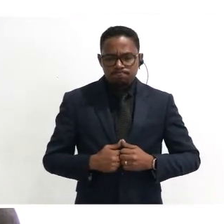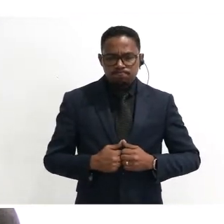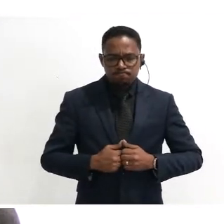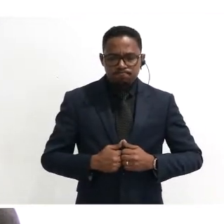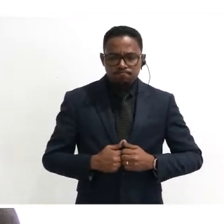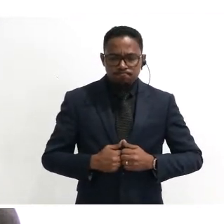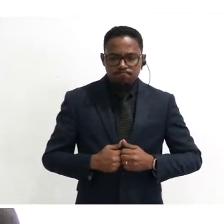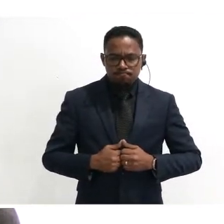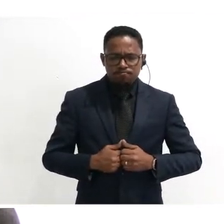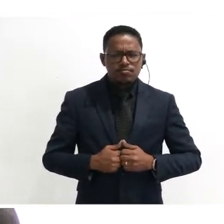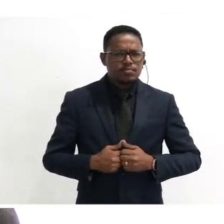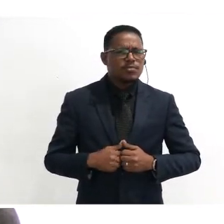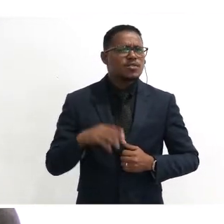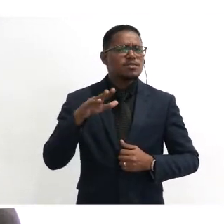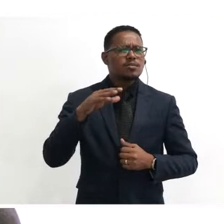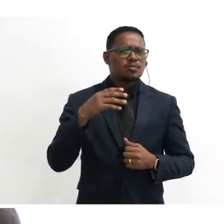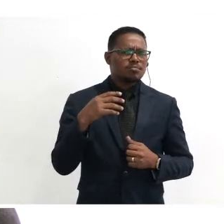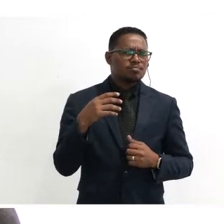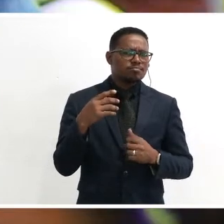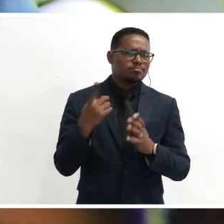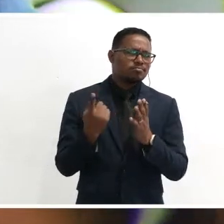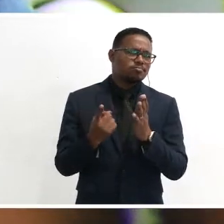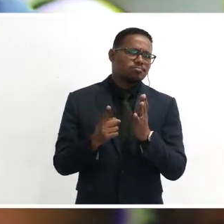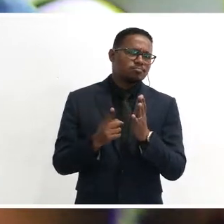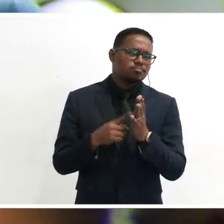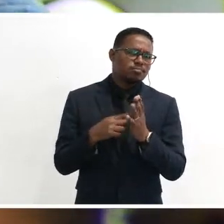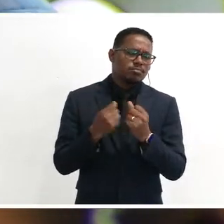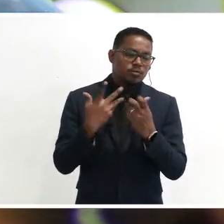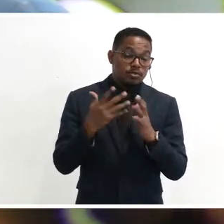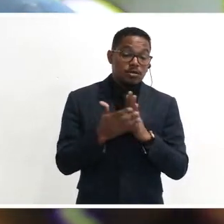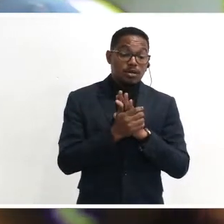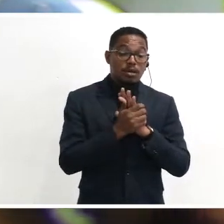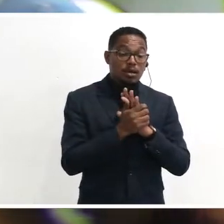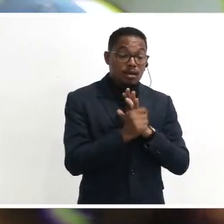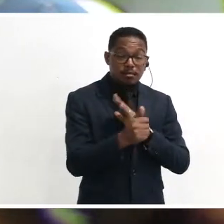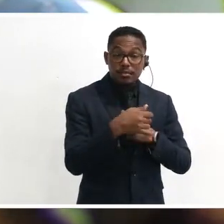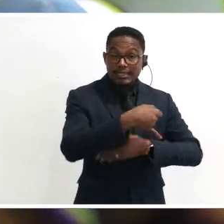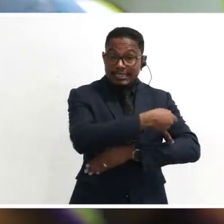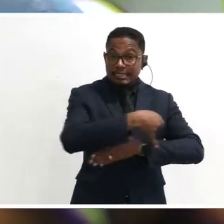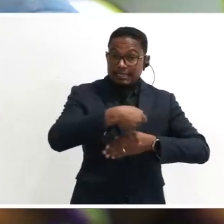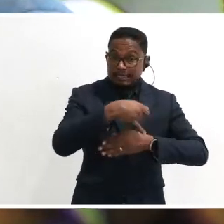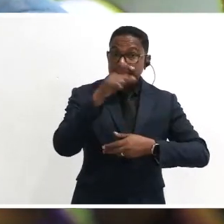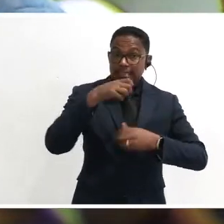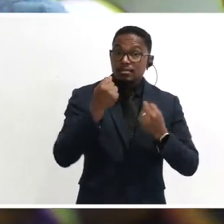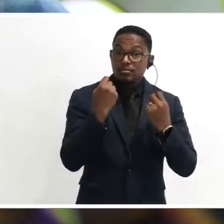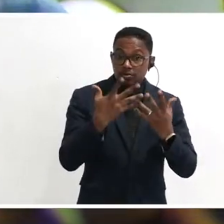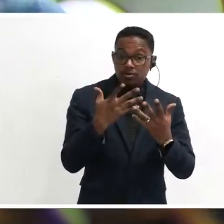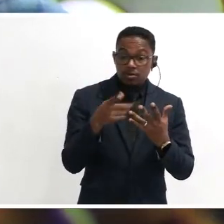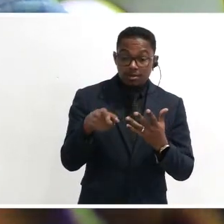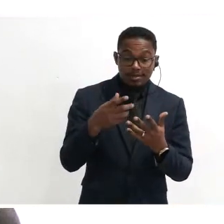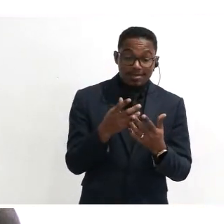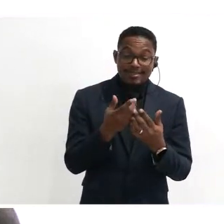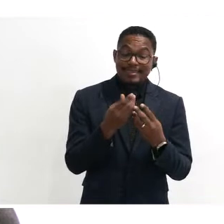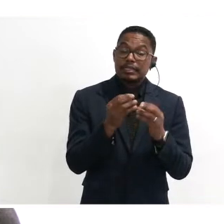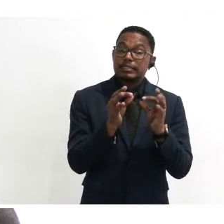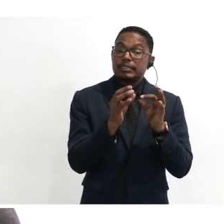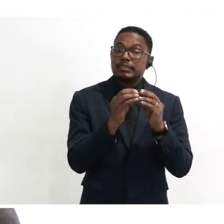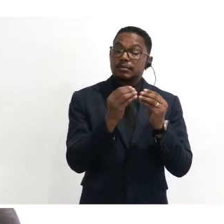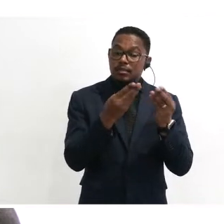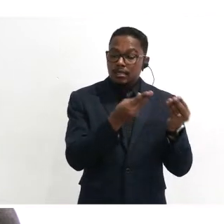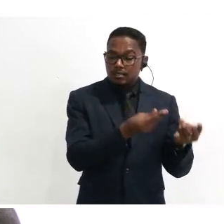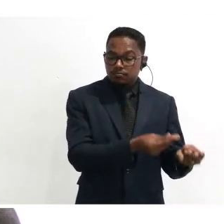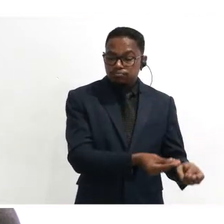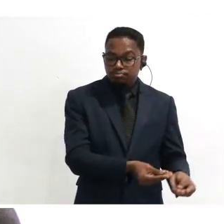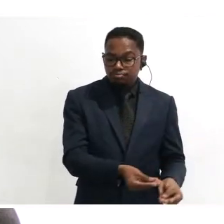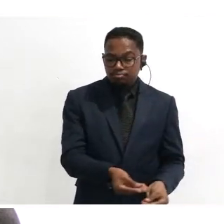general good engineering skills, because those are transferable, right? I mean, a lot of, whether it's in a semiconductor fab or in a